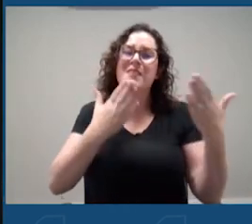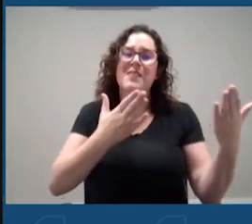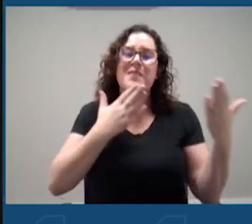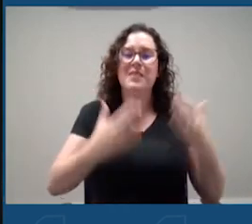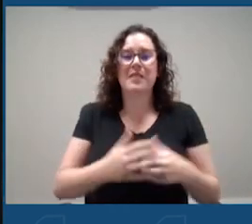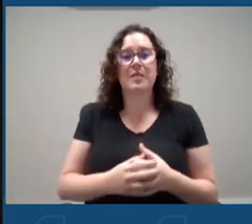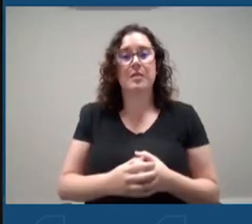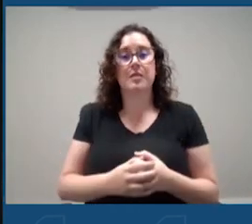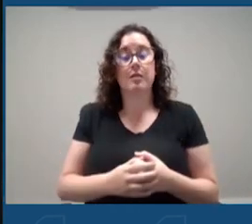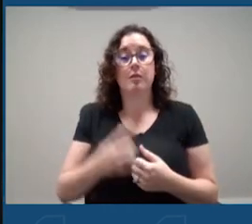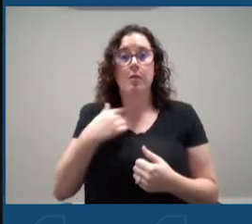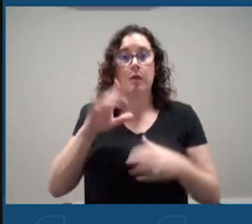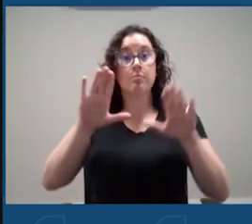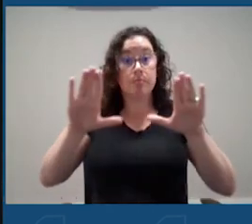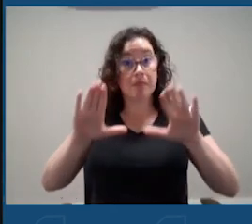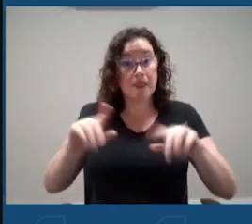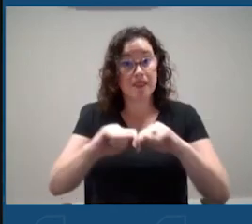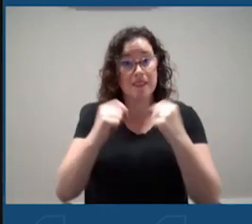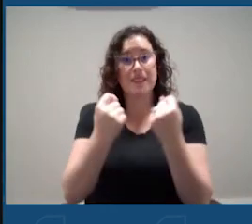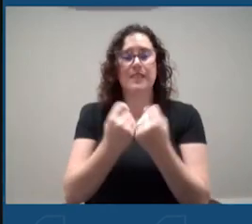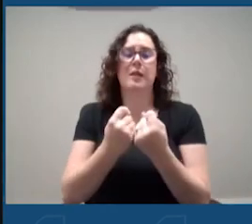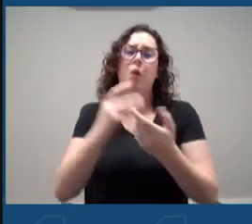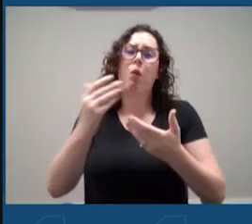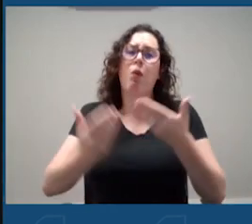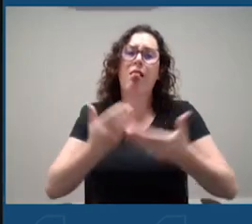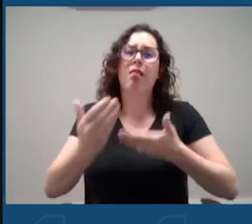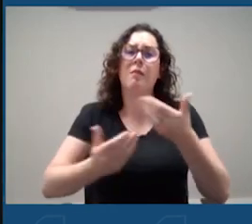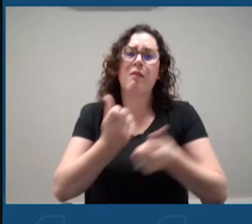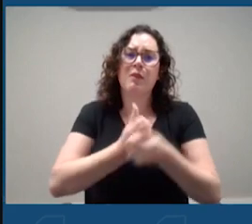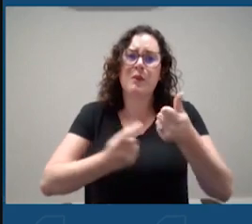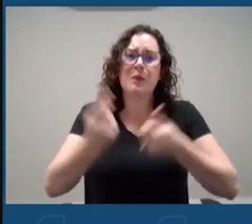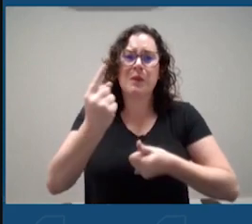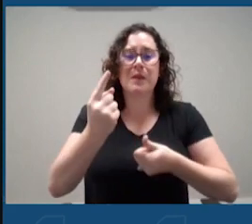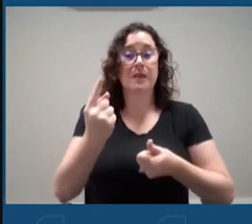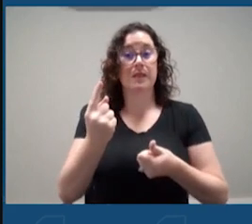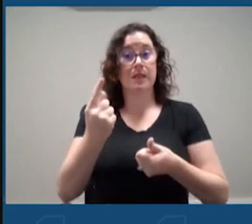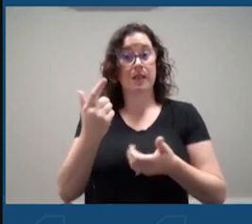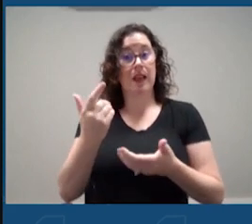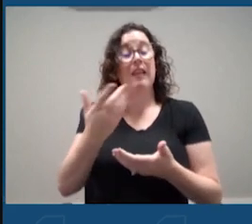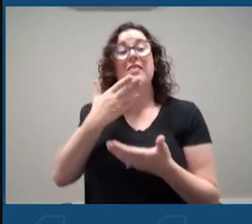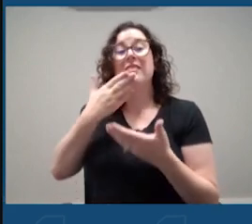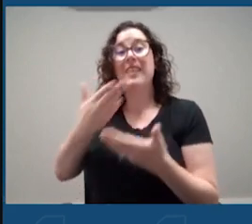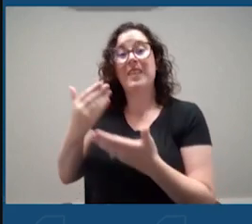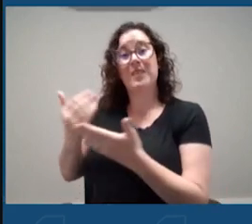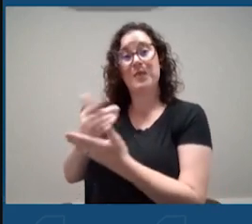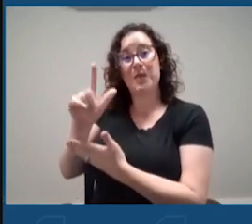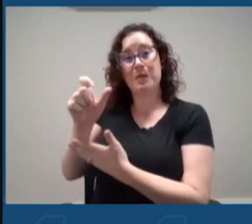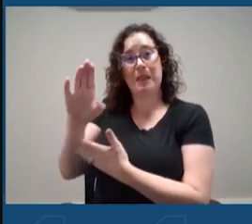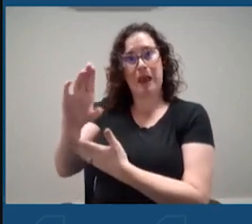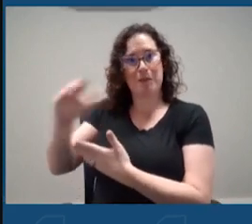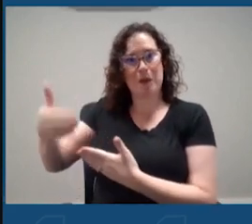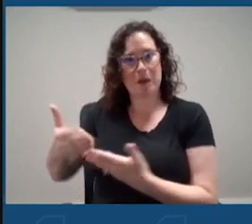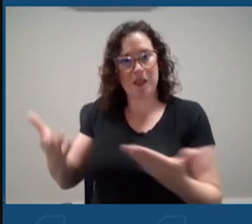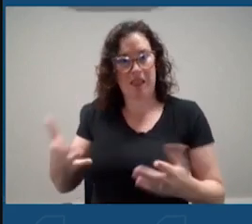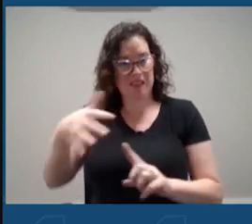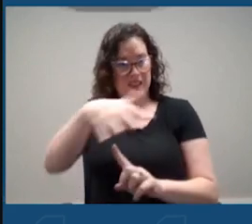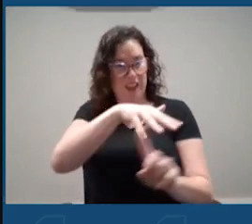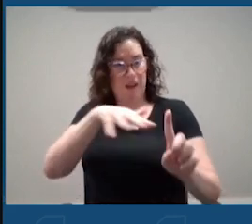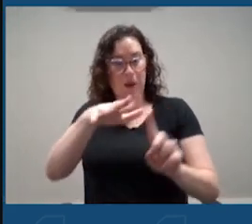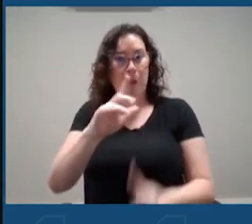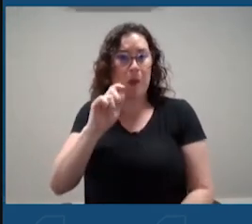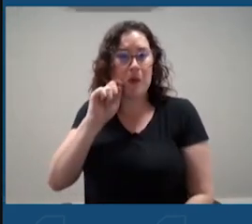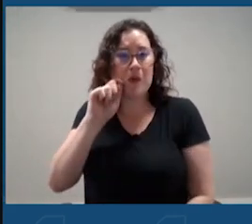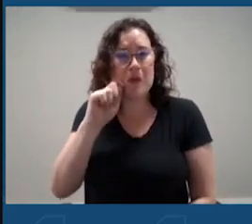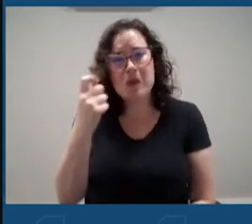To my incredible team, I welcome all of you, and I thank the new lab for hosting us here today. Is this not the coolest space you could ever find? I've been